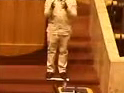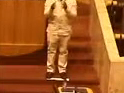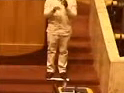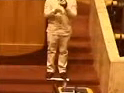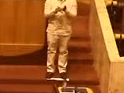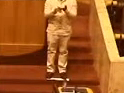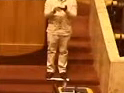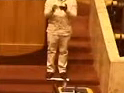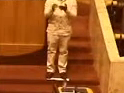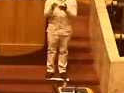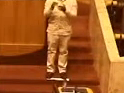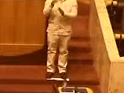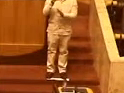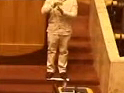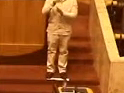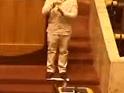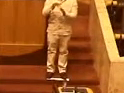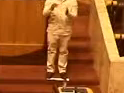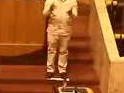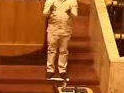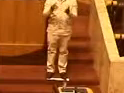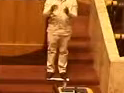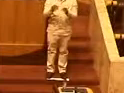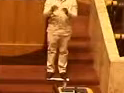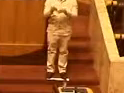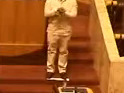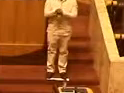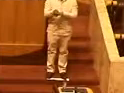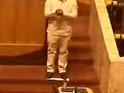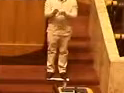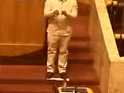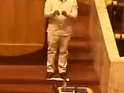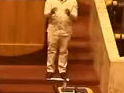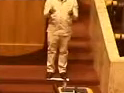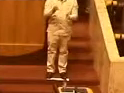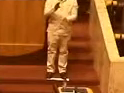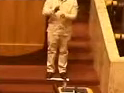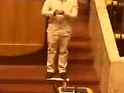plan suggests that we have in total